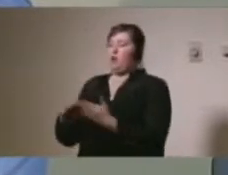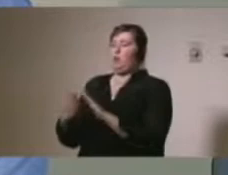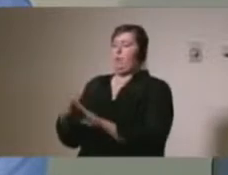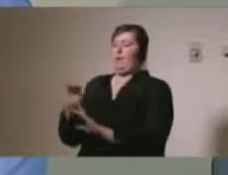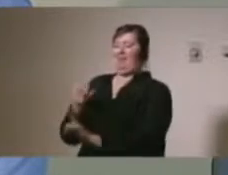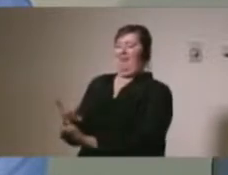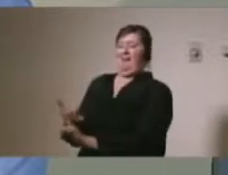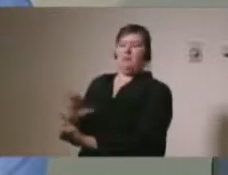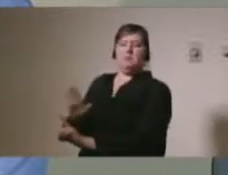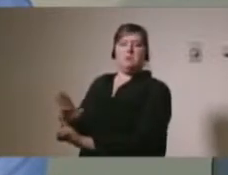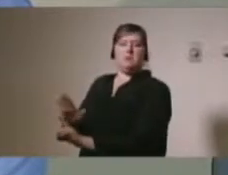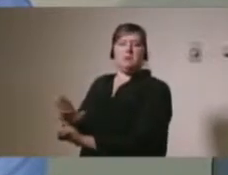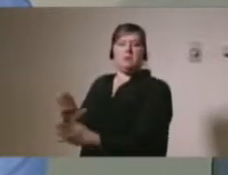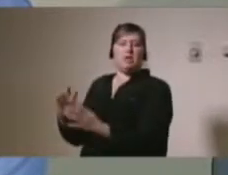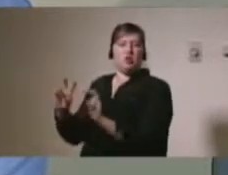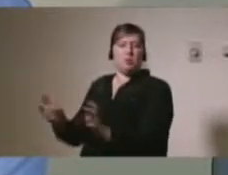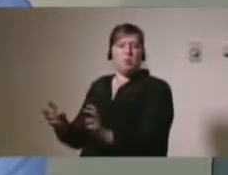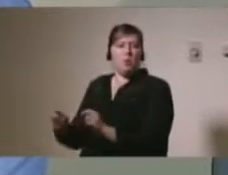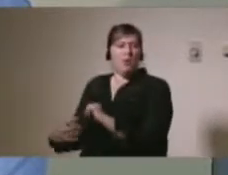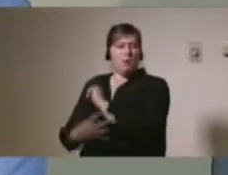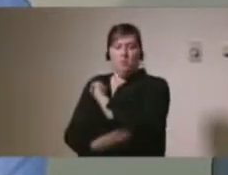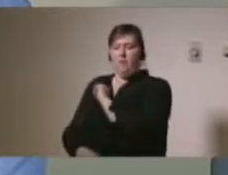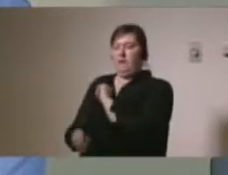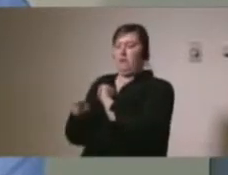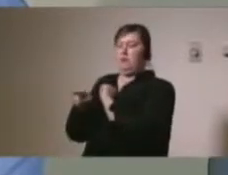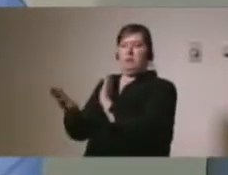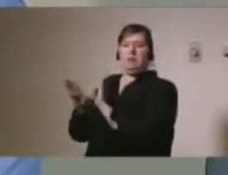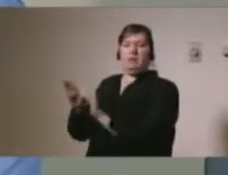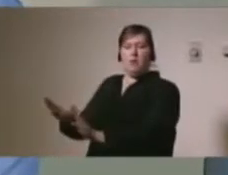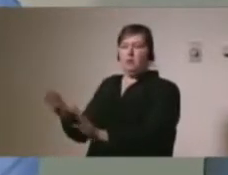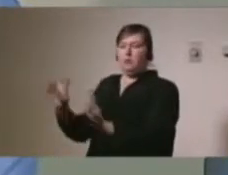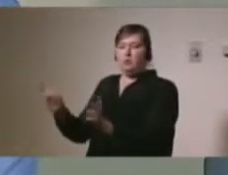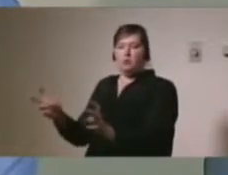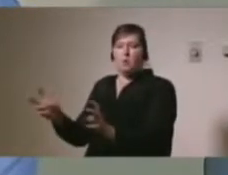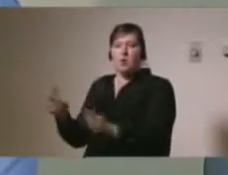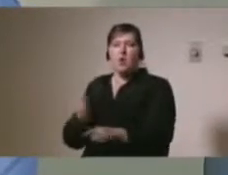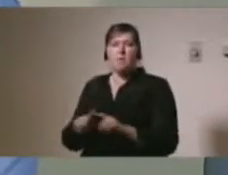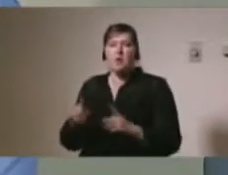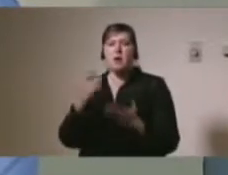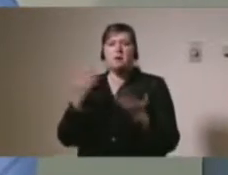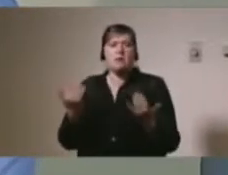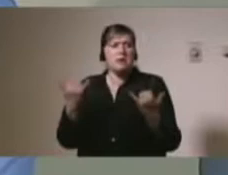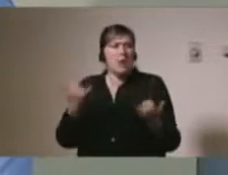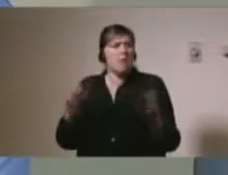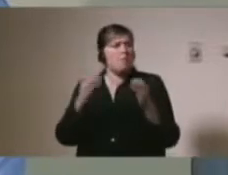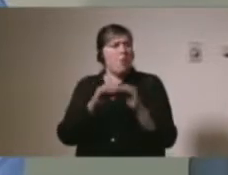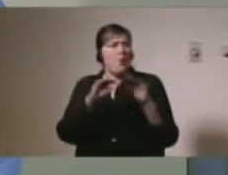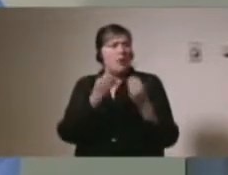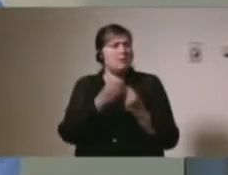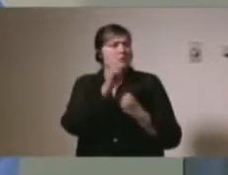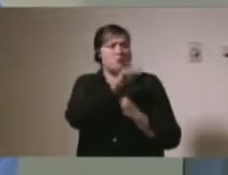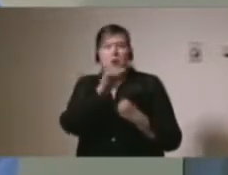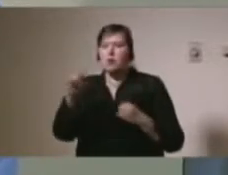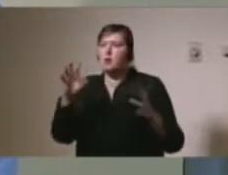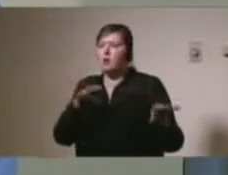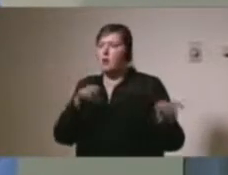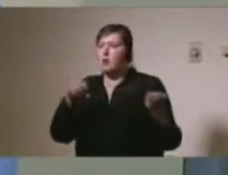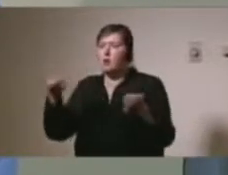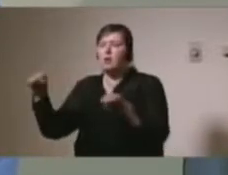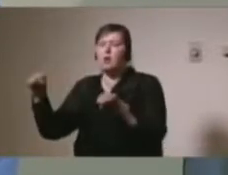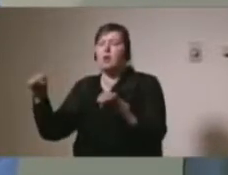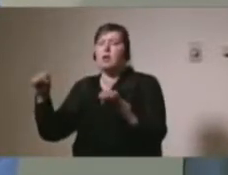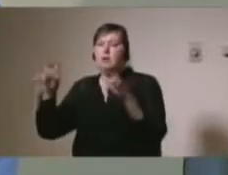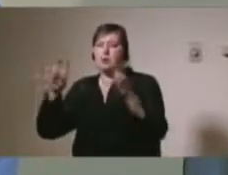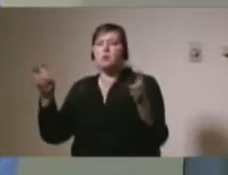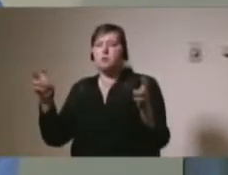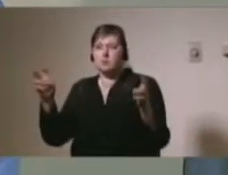Now all of a sudden, workers are coming together and saying this is obviously a much broader issue. So the more groups that we can bring together for this